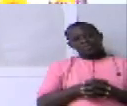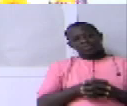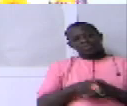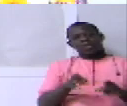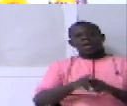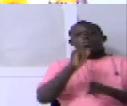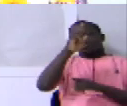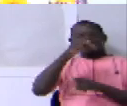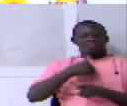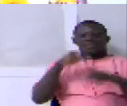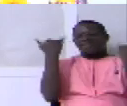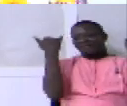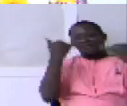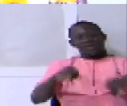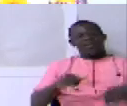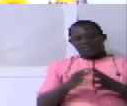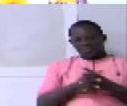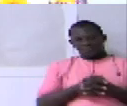I failed.